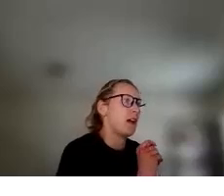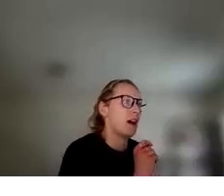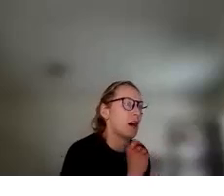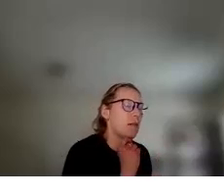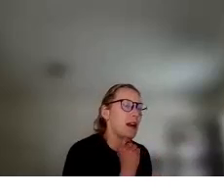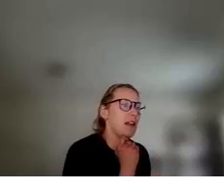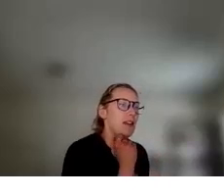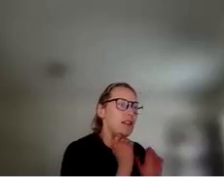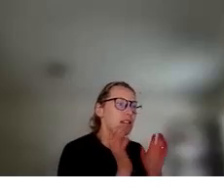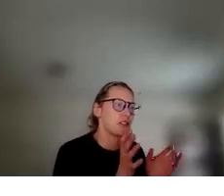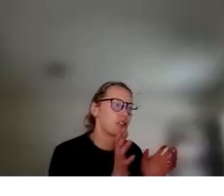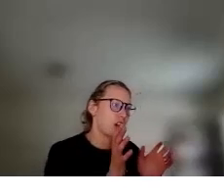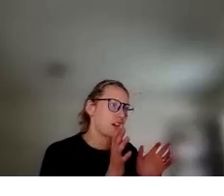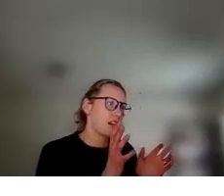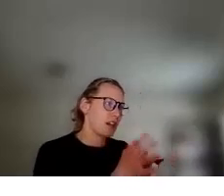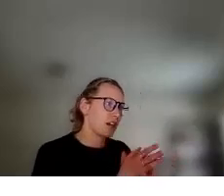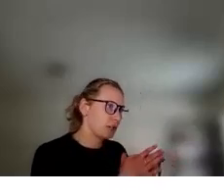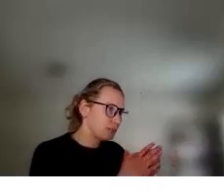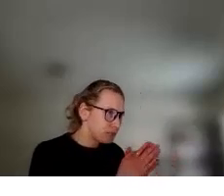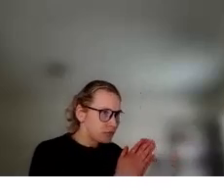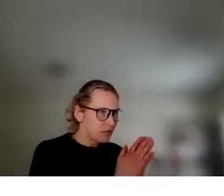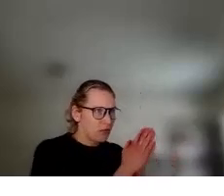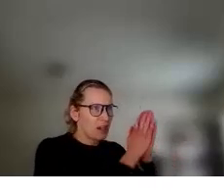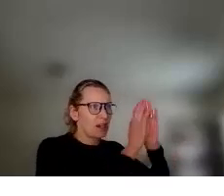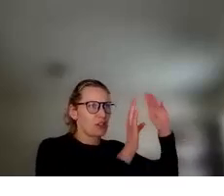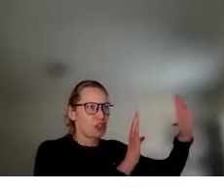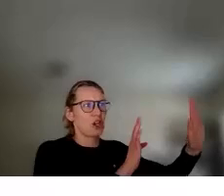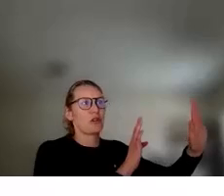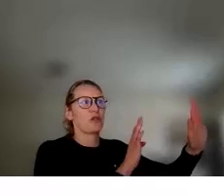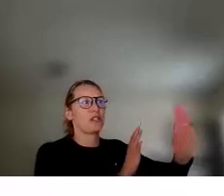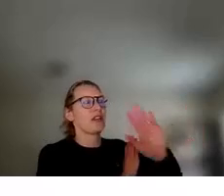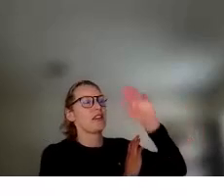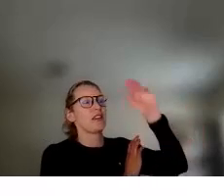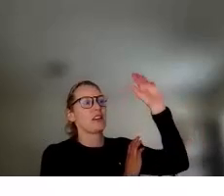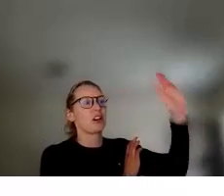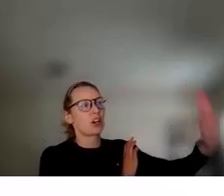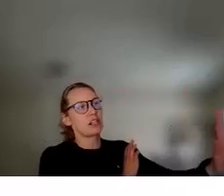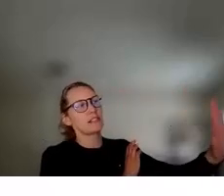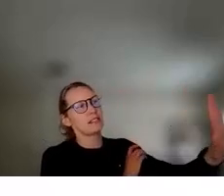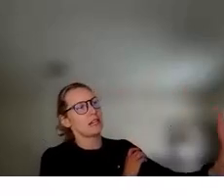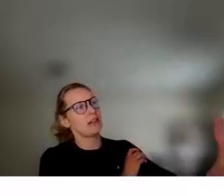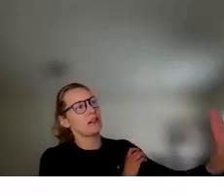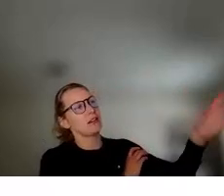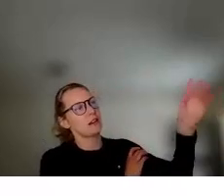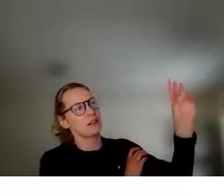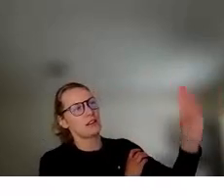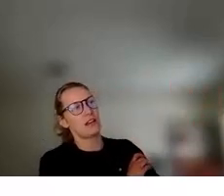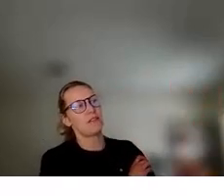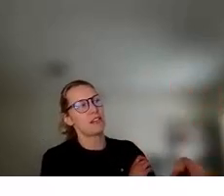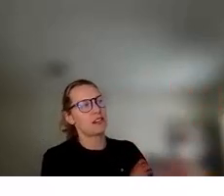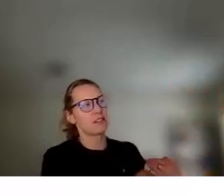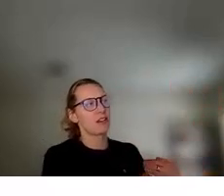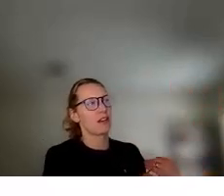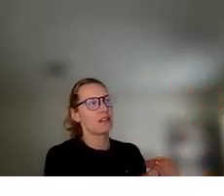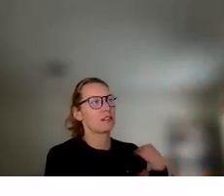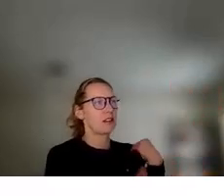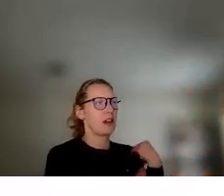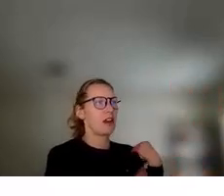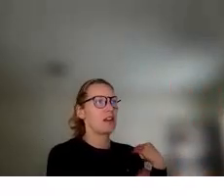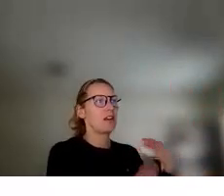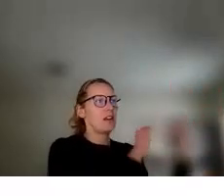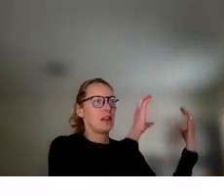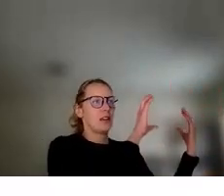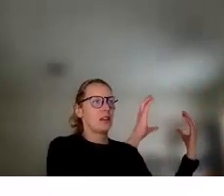Okay, and then this chart here kind of shows the current state on the left-hand side